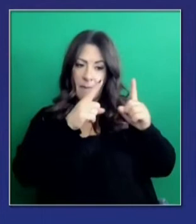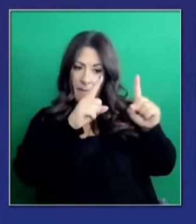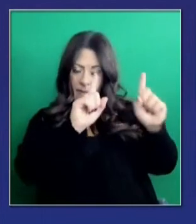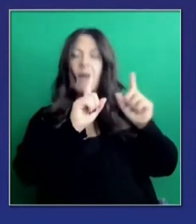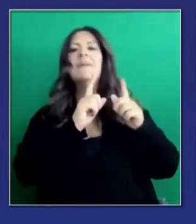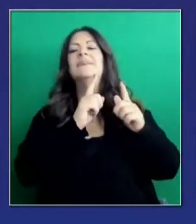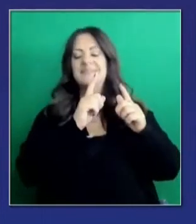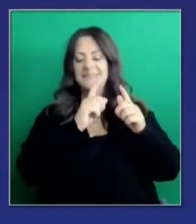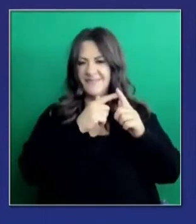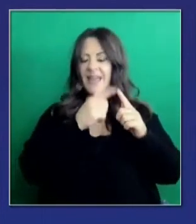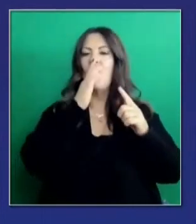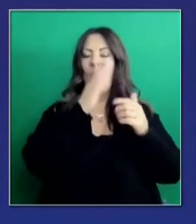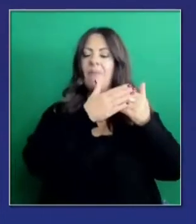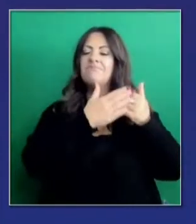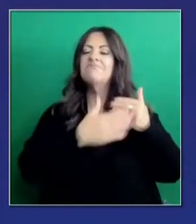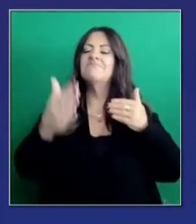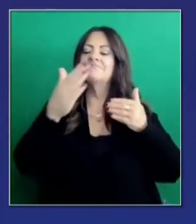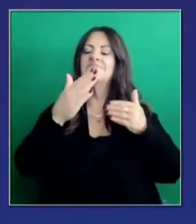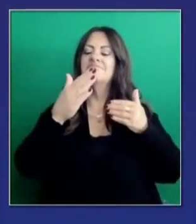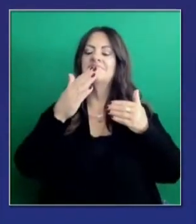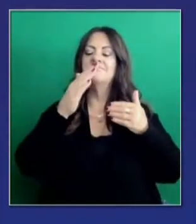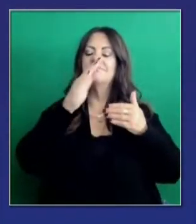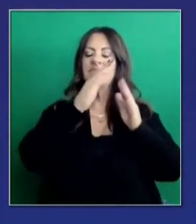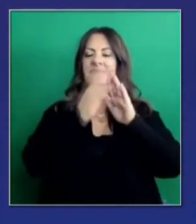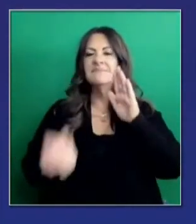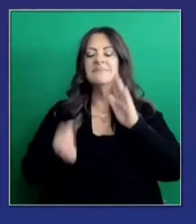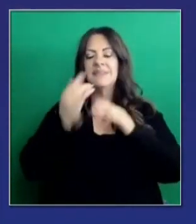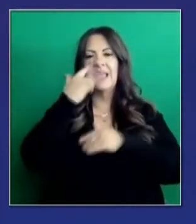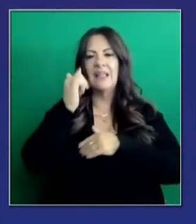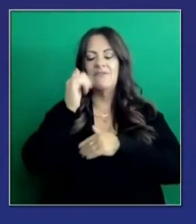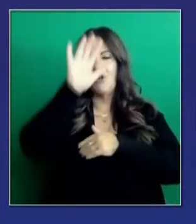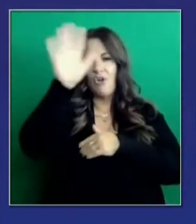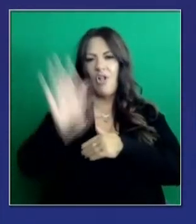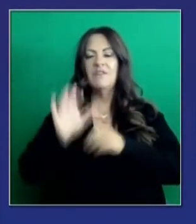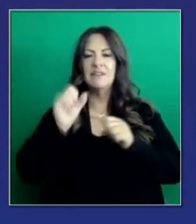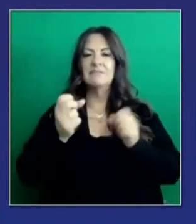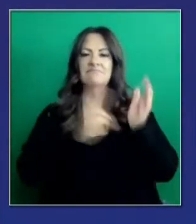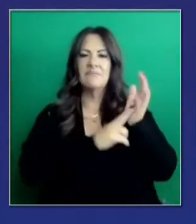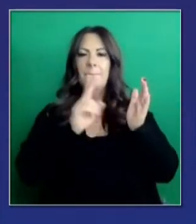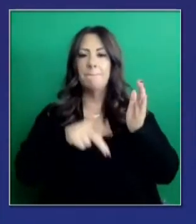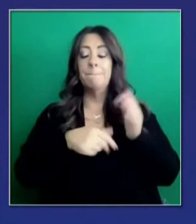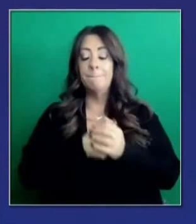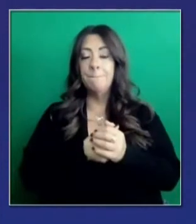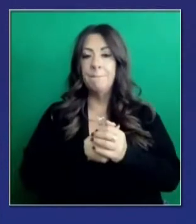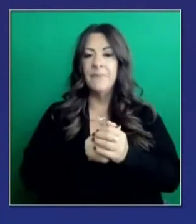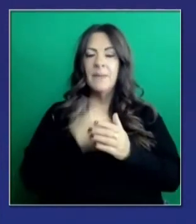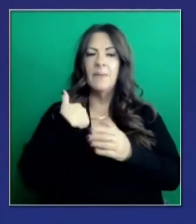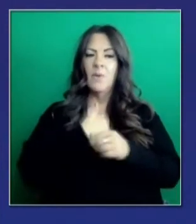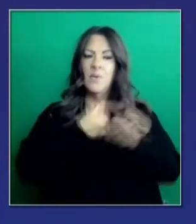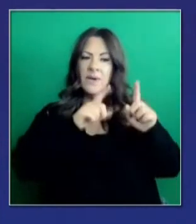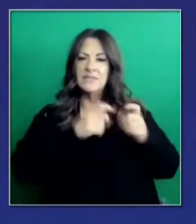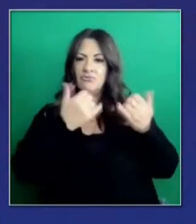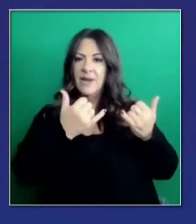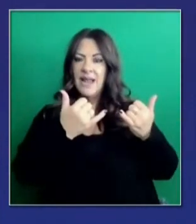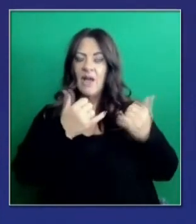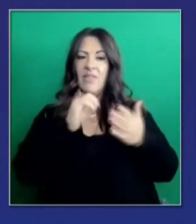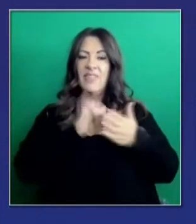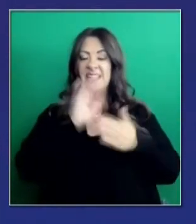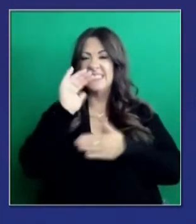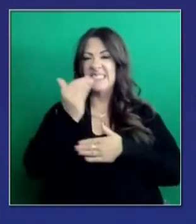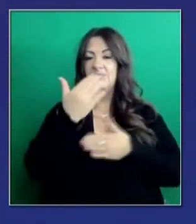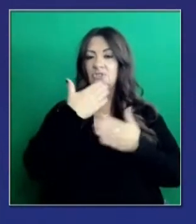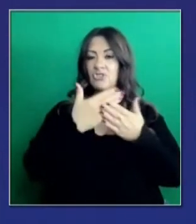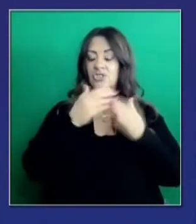hope to do so in the next few weeks. We'll be talking more about that. We just want to make sure we get this up. As I said, it's the most robust end-to-end system of its